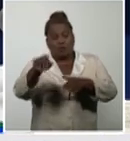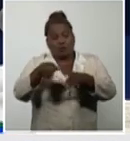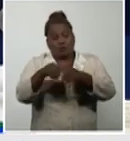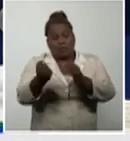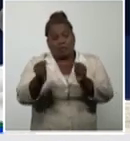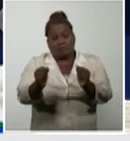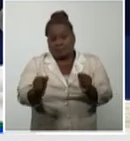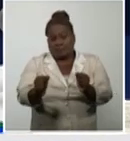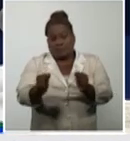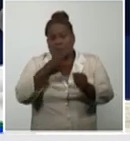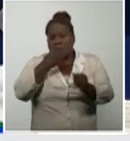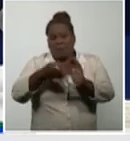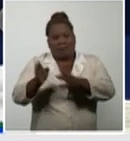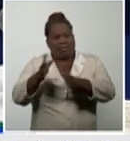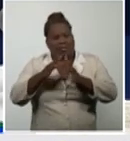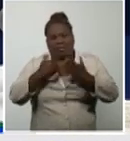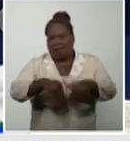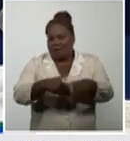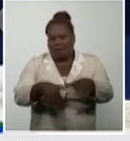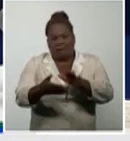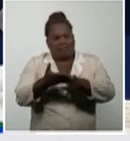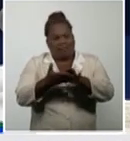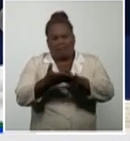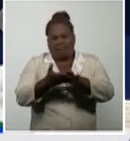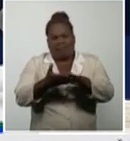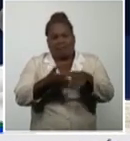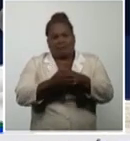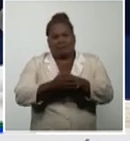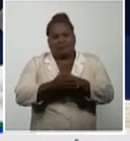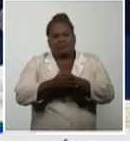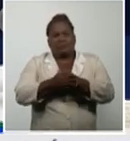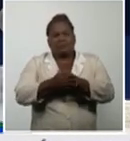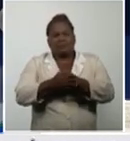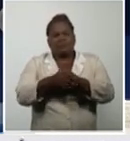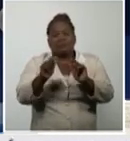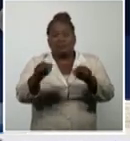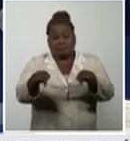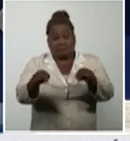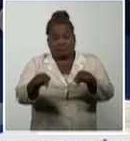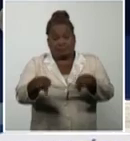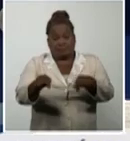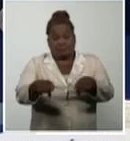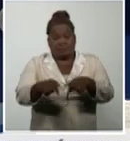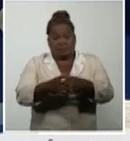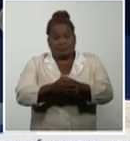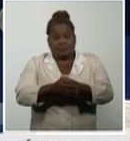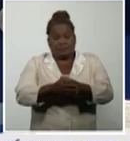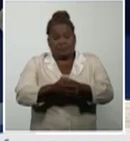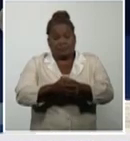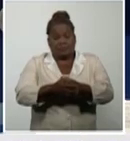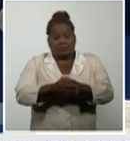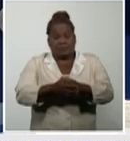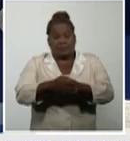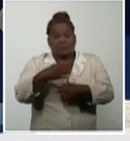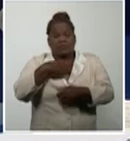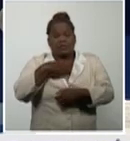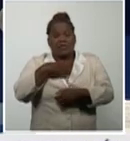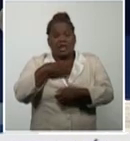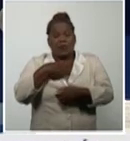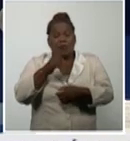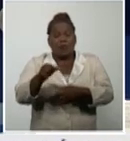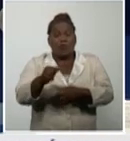14 days after the patient's clinical discharge. Today we have 1 patient in